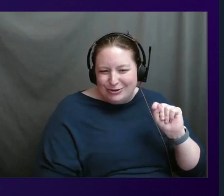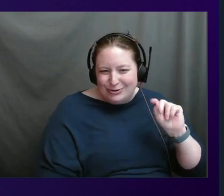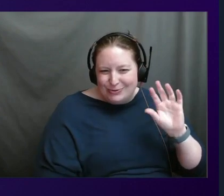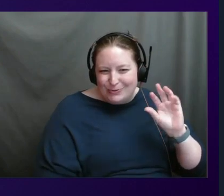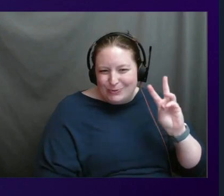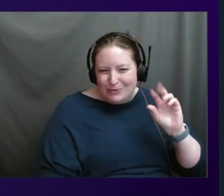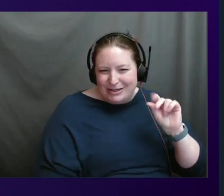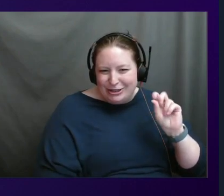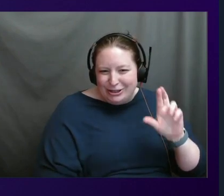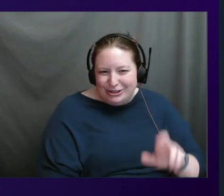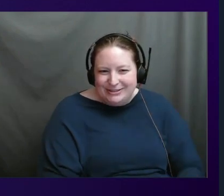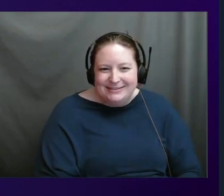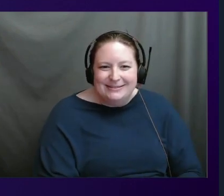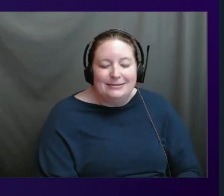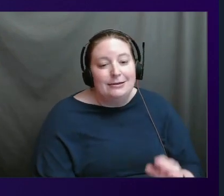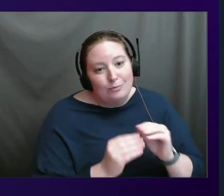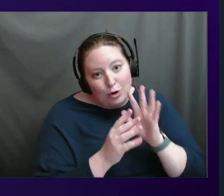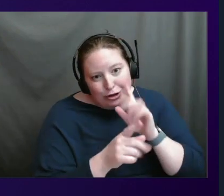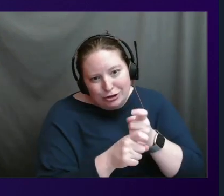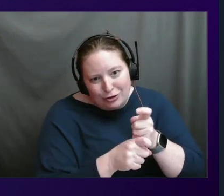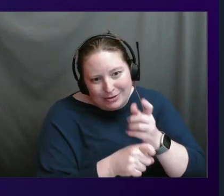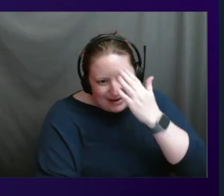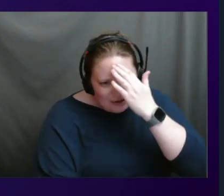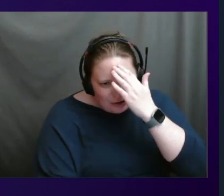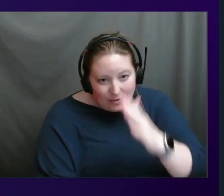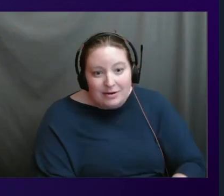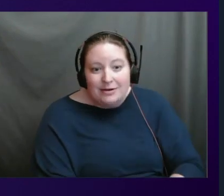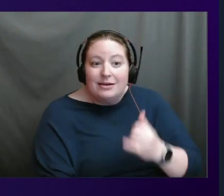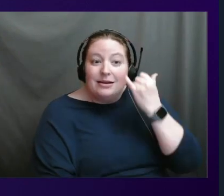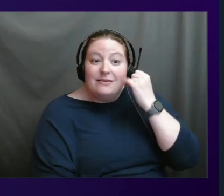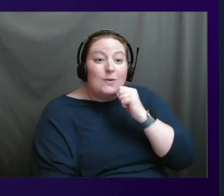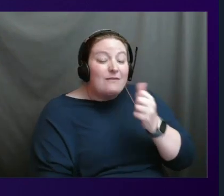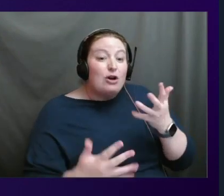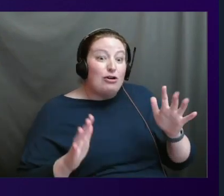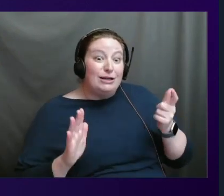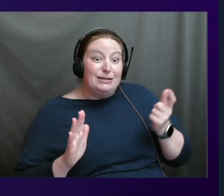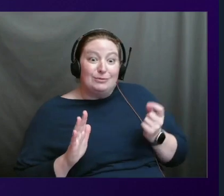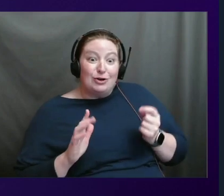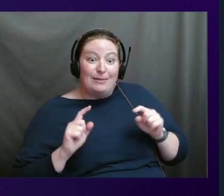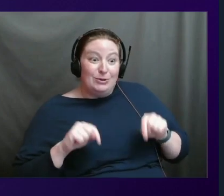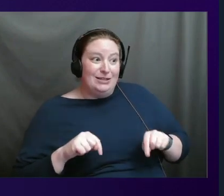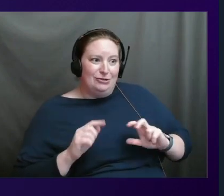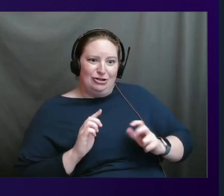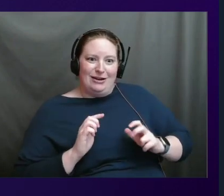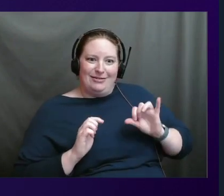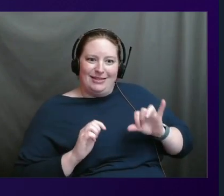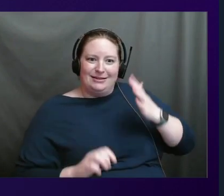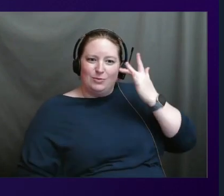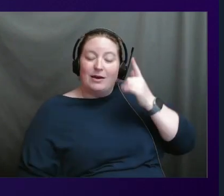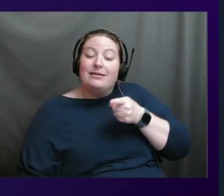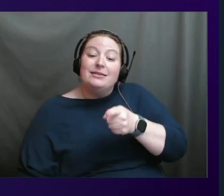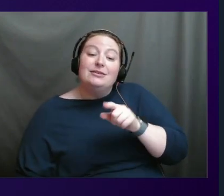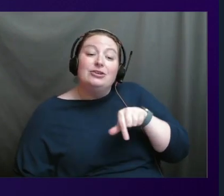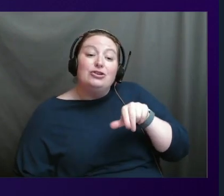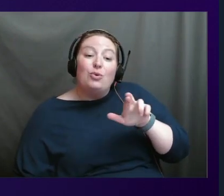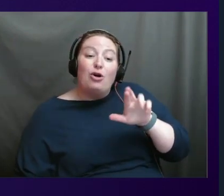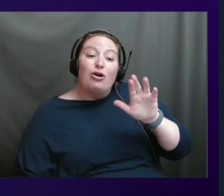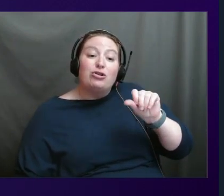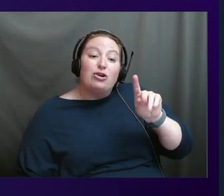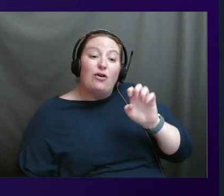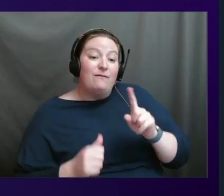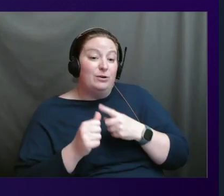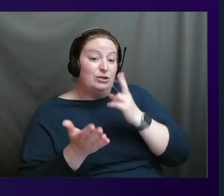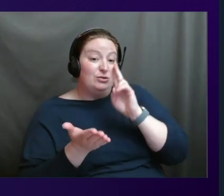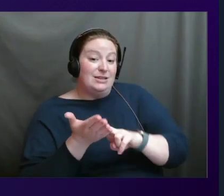more dad jokes, sign up. No, if you haven't already subscribed to this channel, this is why you should. But first of all, this is a QR code, firstly, to sign up for